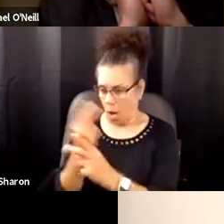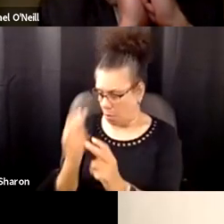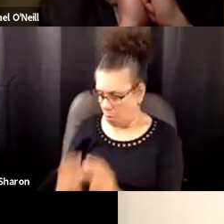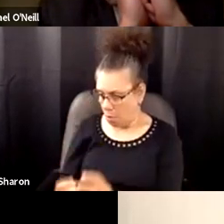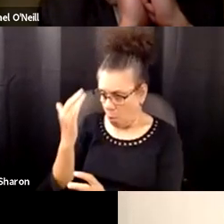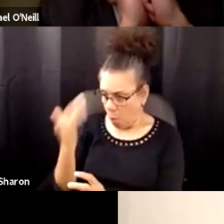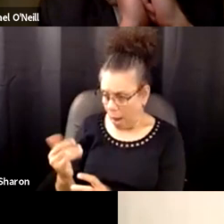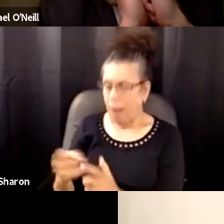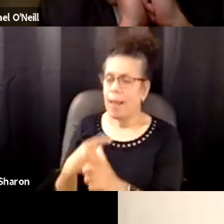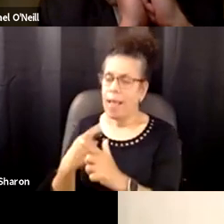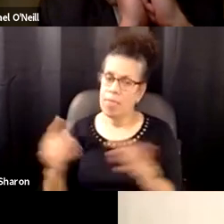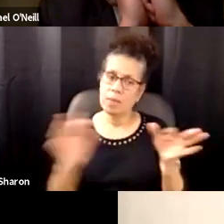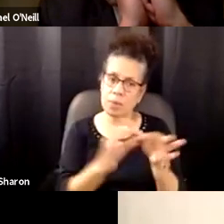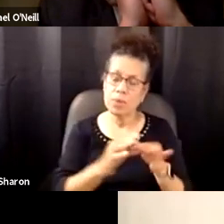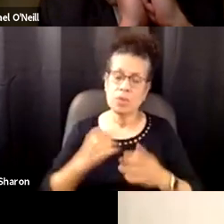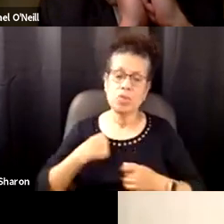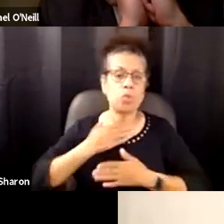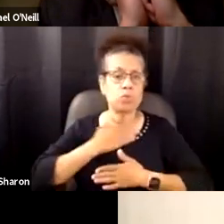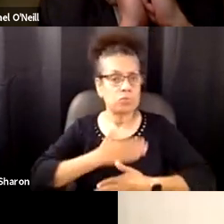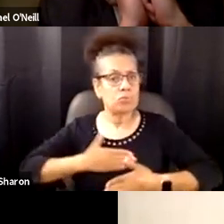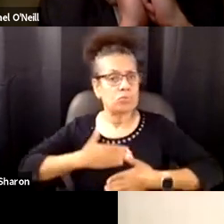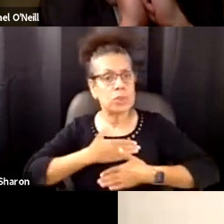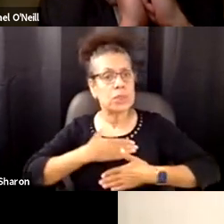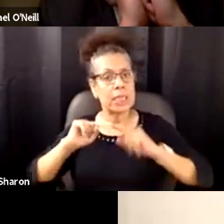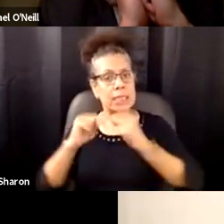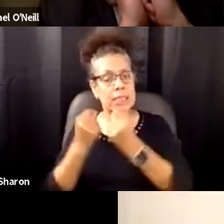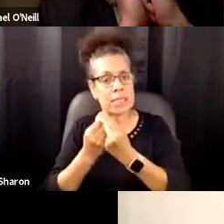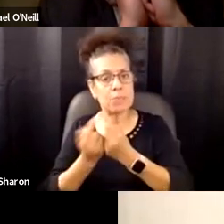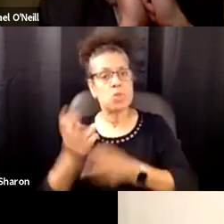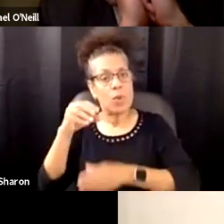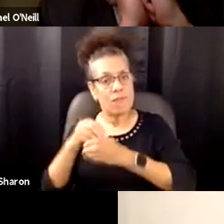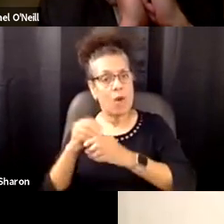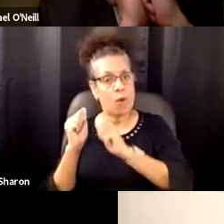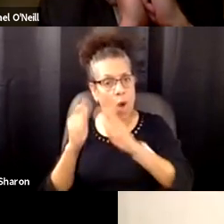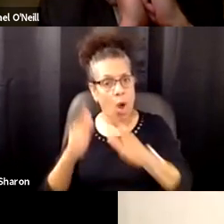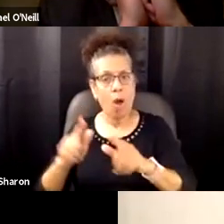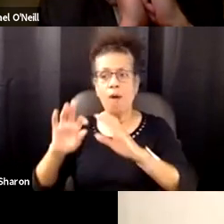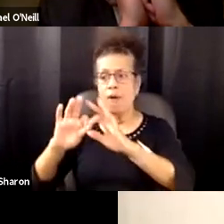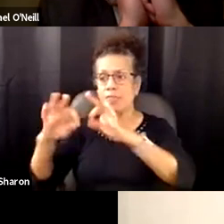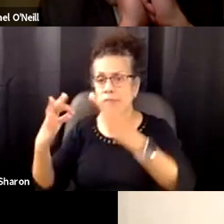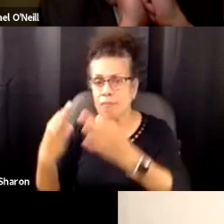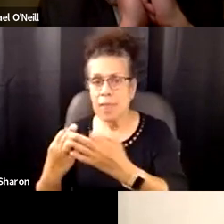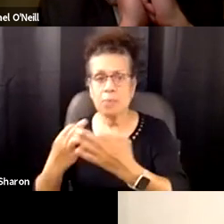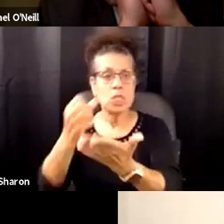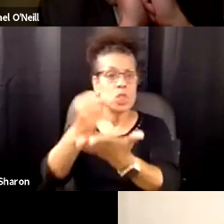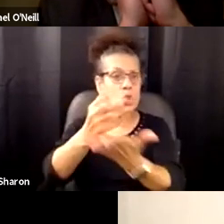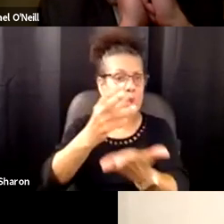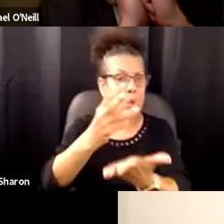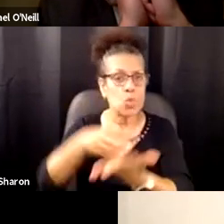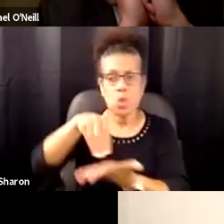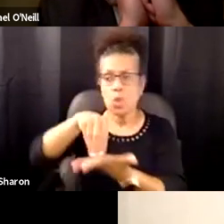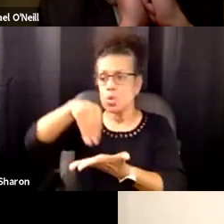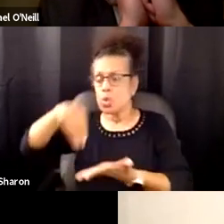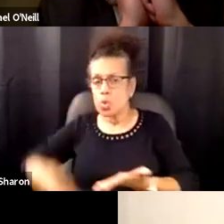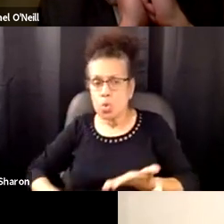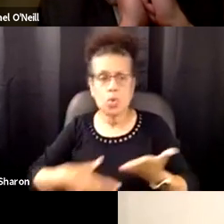team has done to involve all parties but also appreciate um the push from our stakeholders to